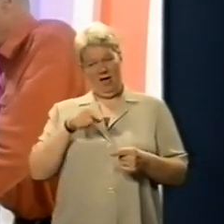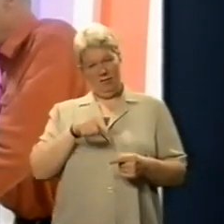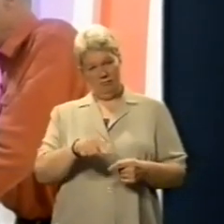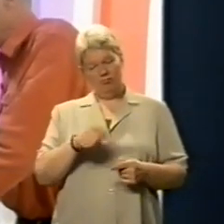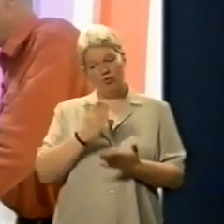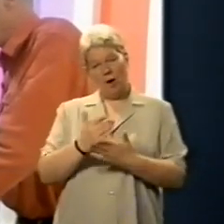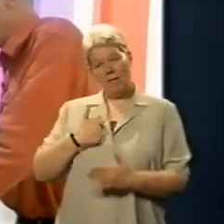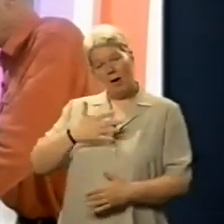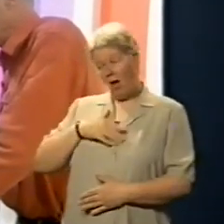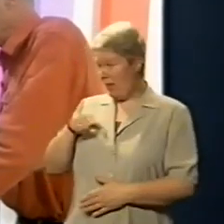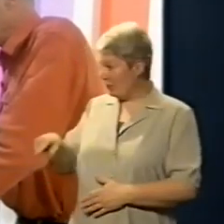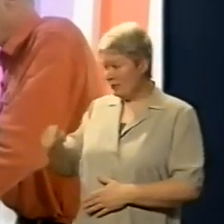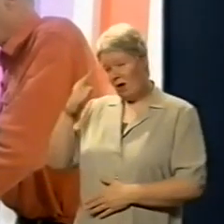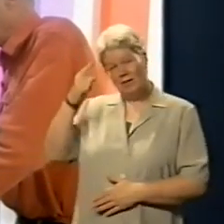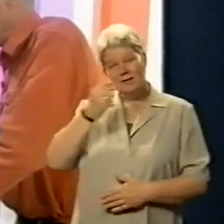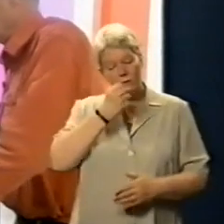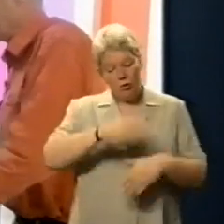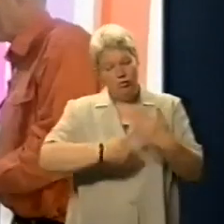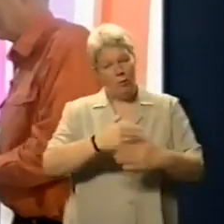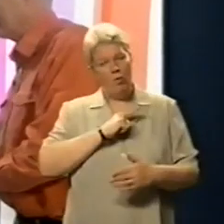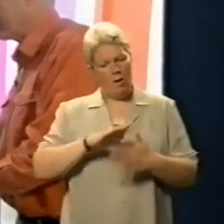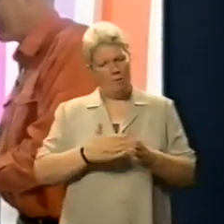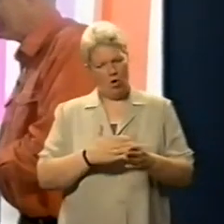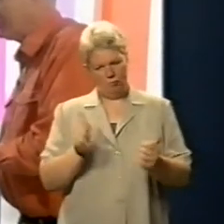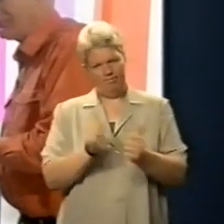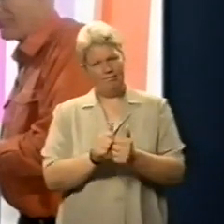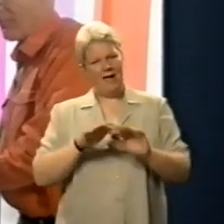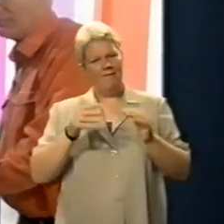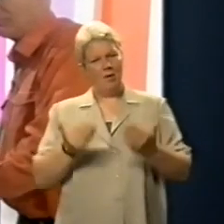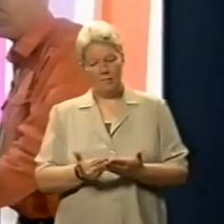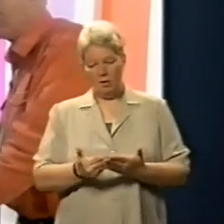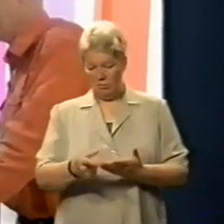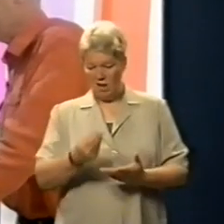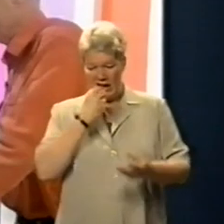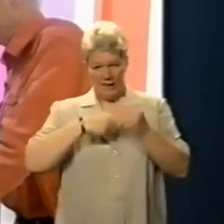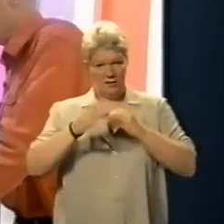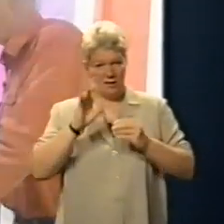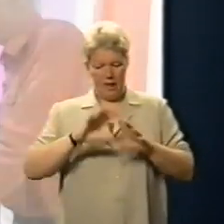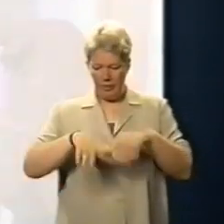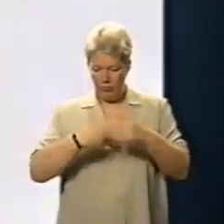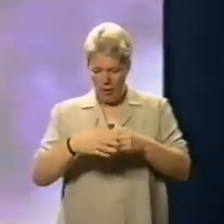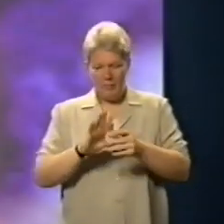thing about this invention, though, is that it's environmentally friendly. The wrapping is simply eaten.